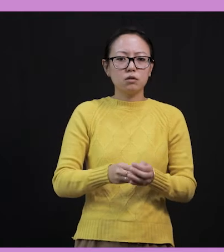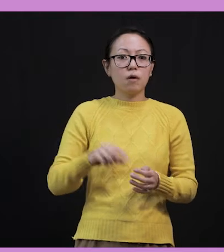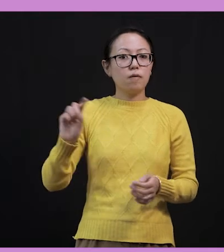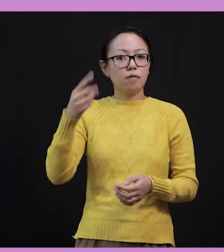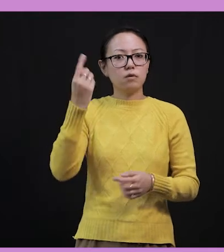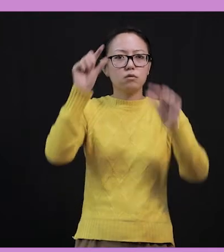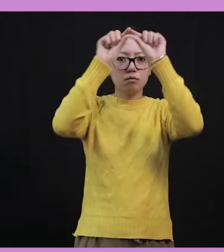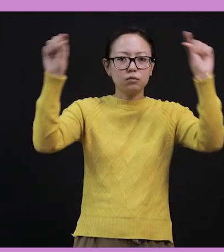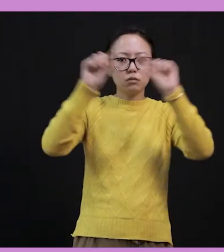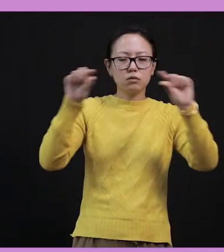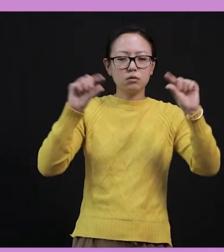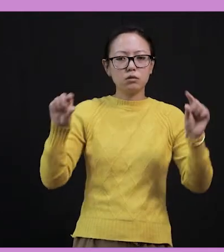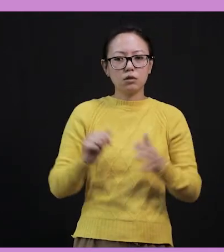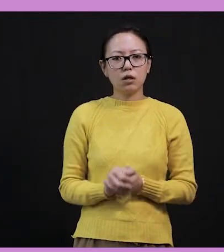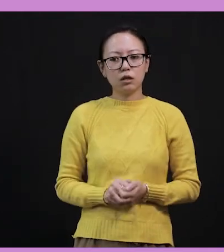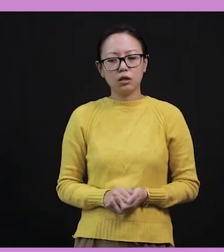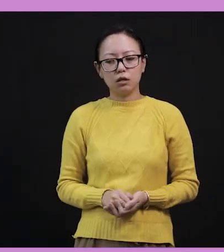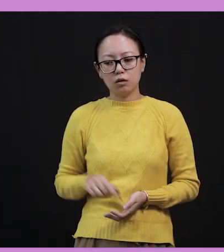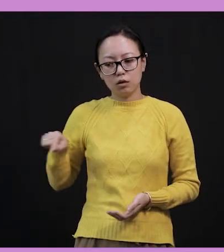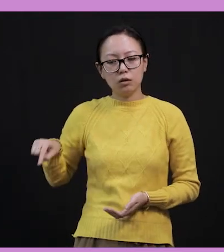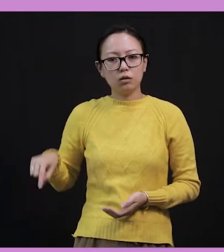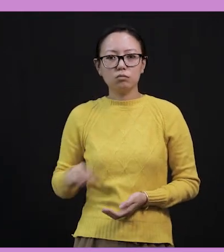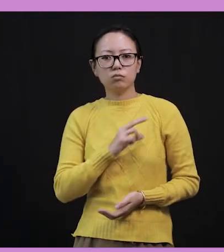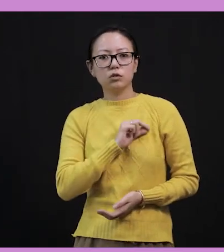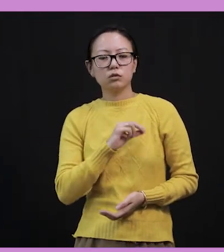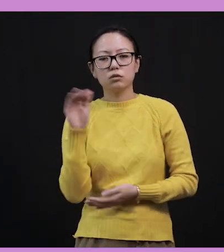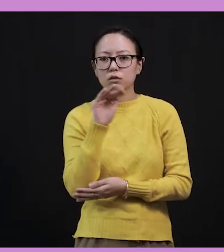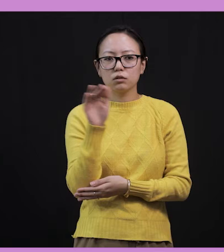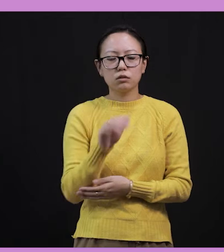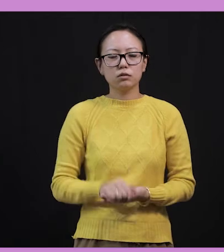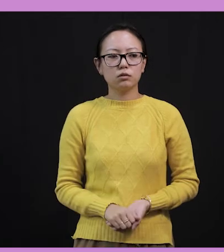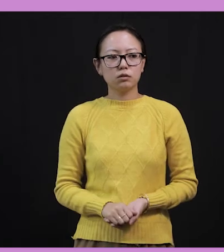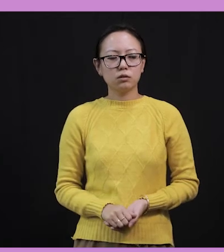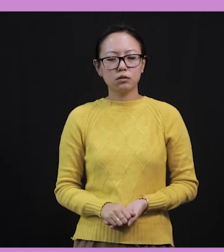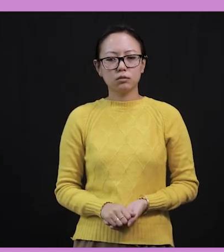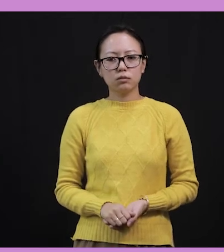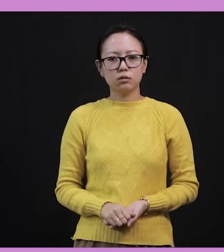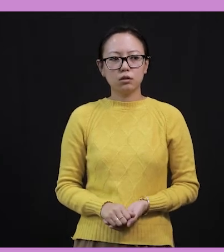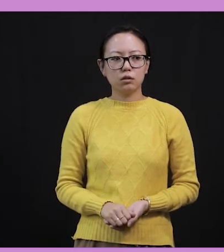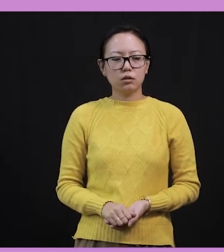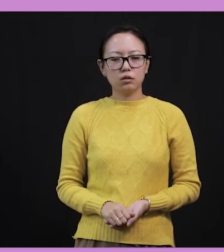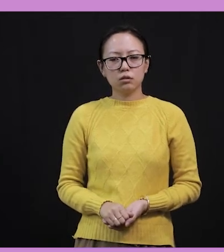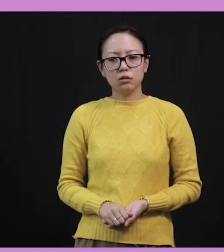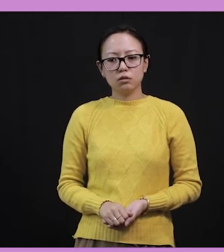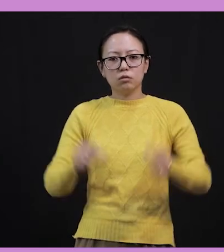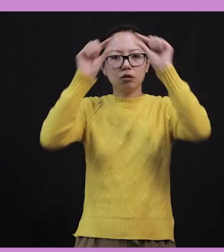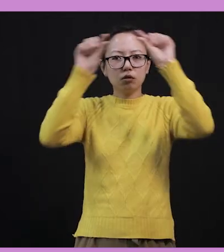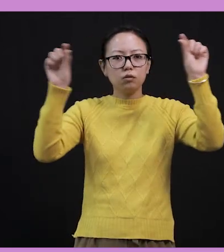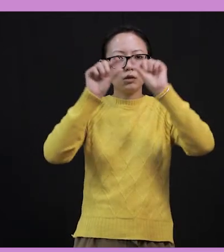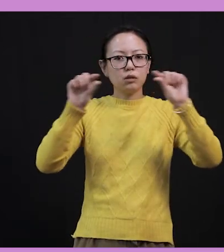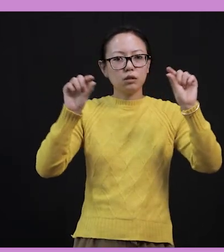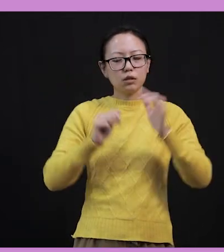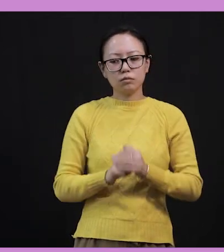of snakes. So the line is, I saw a snake and